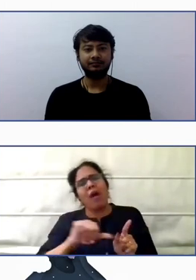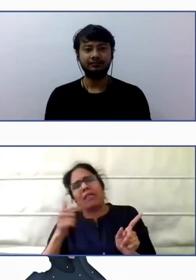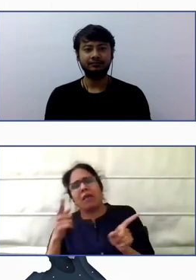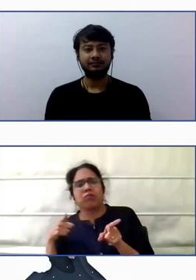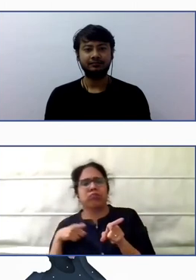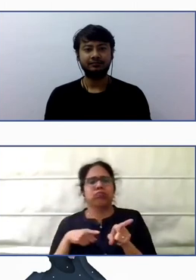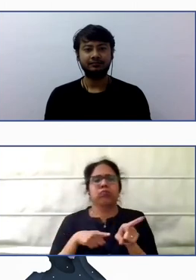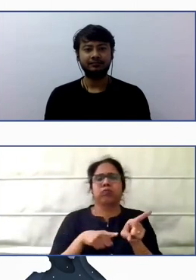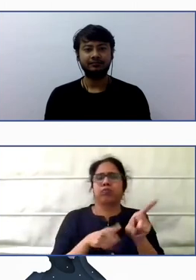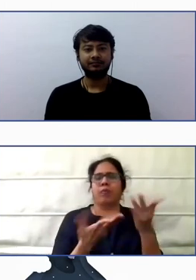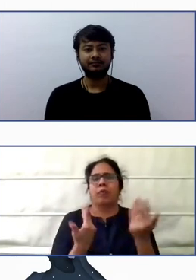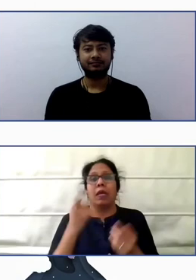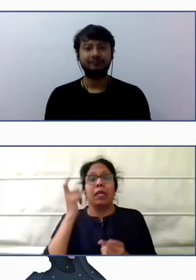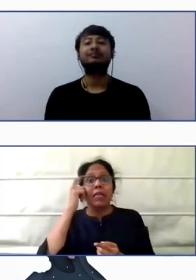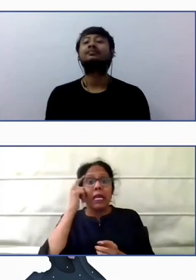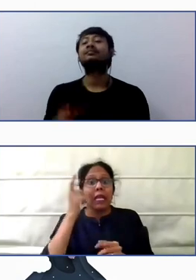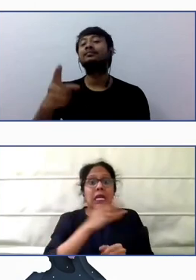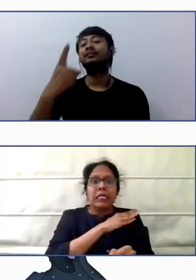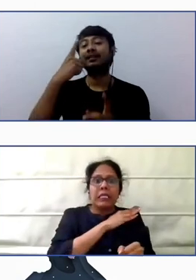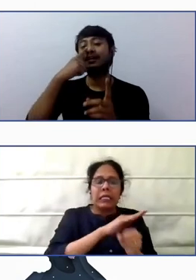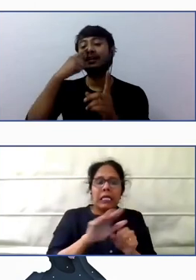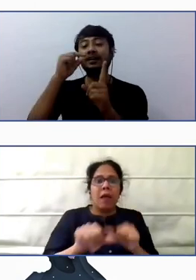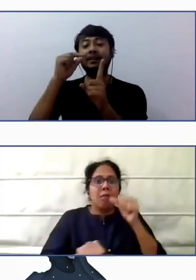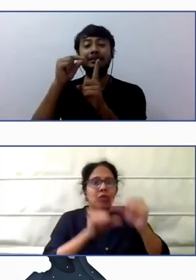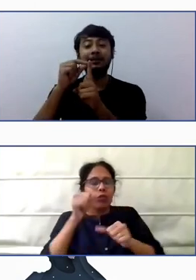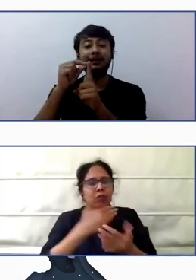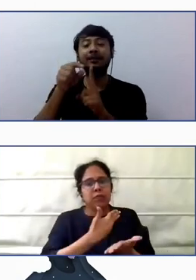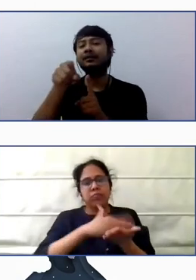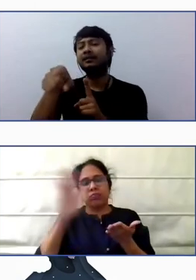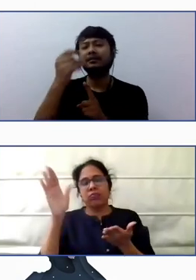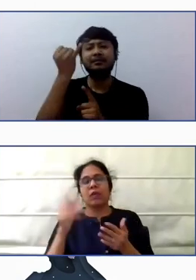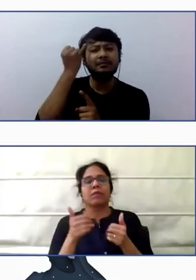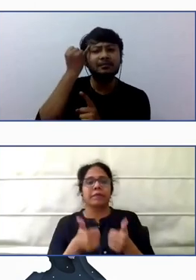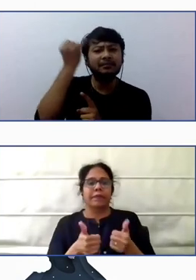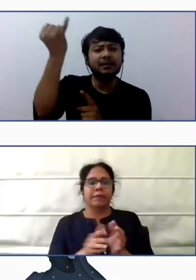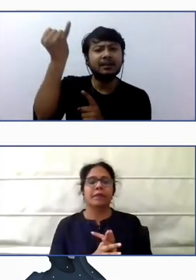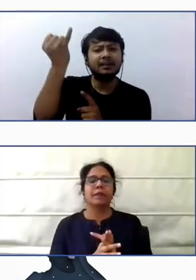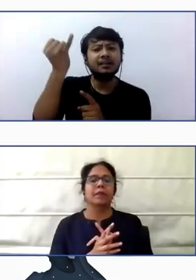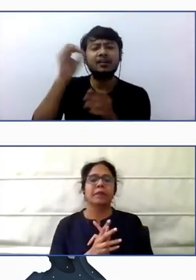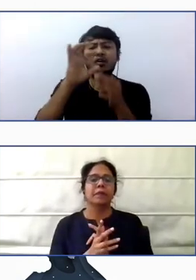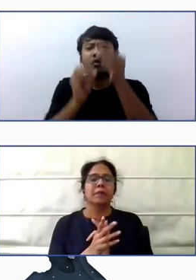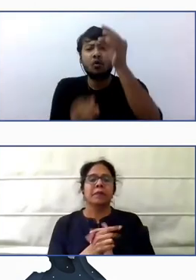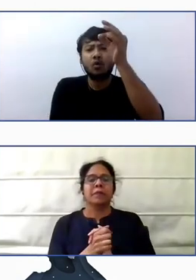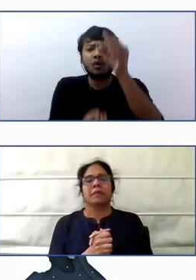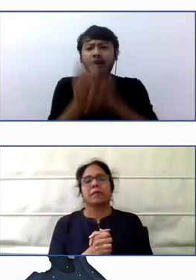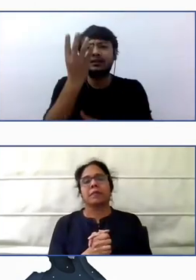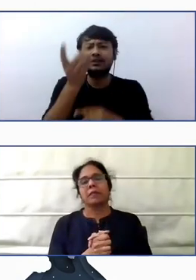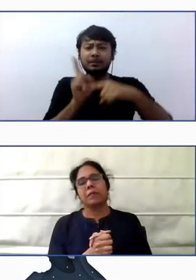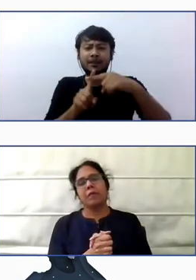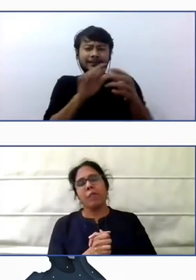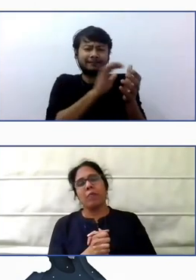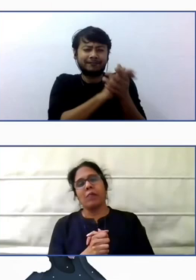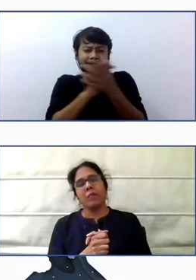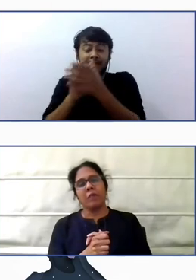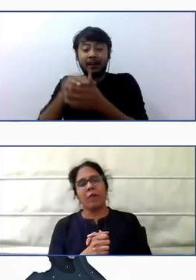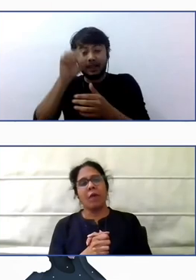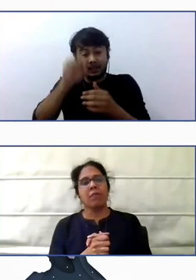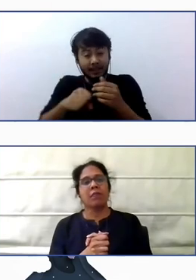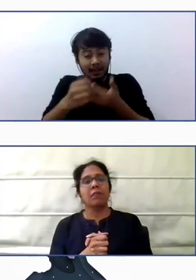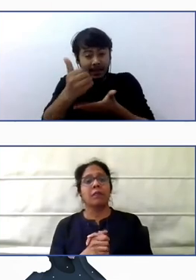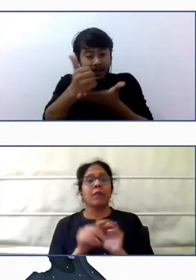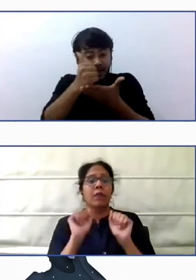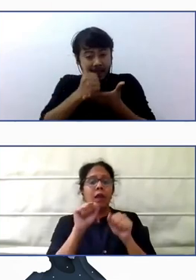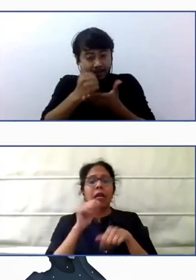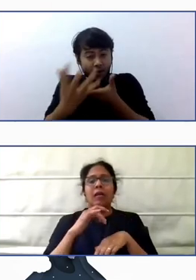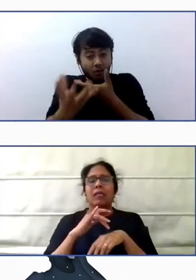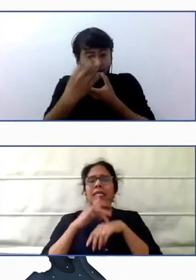thinking process. What do you say, Padma? Is there a way you think organizations and our colleagues can make our workplace inclusive? Sensitizing